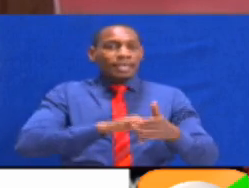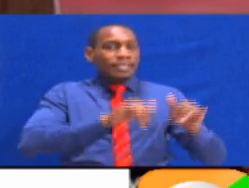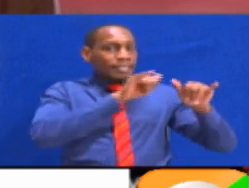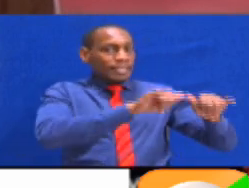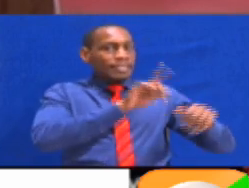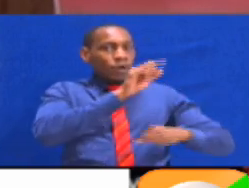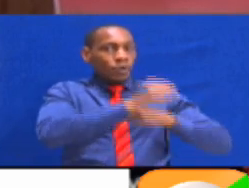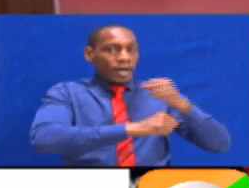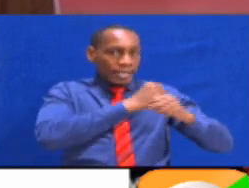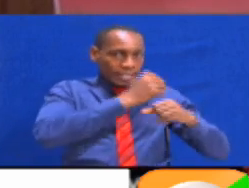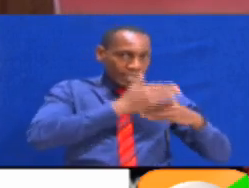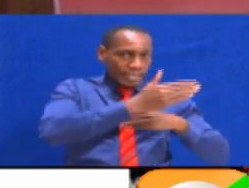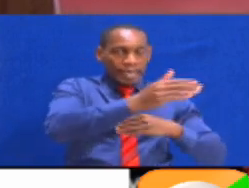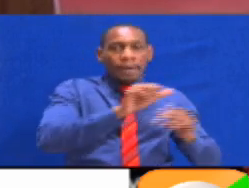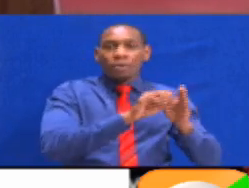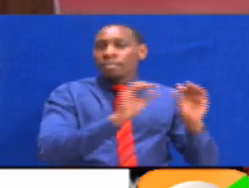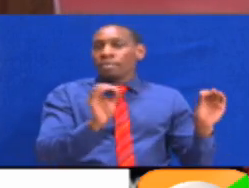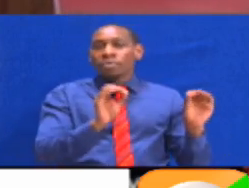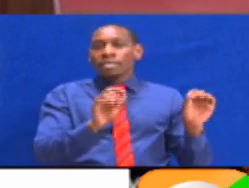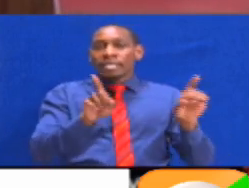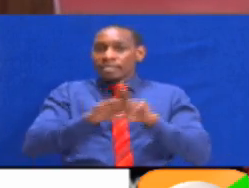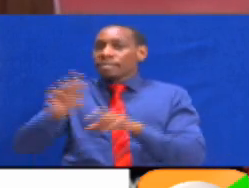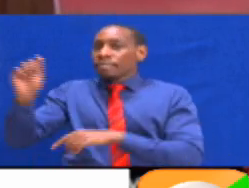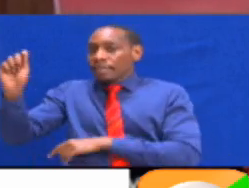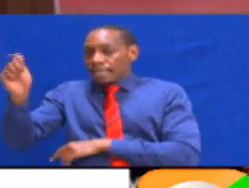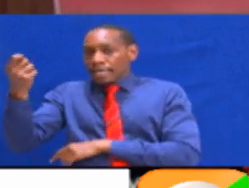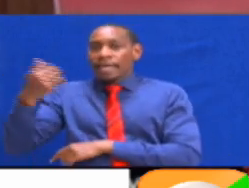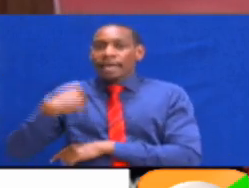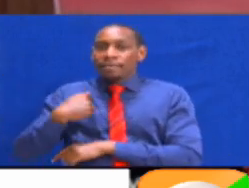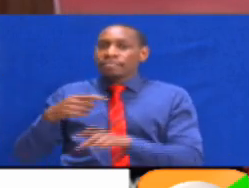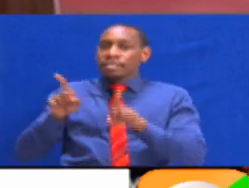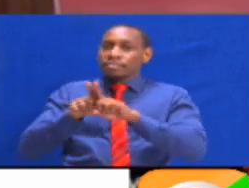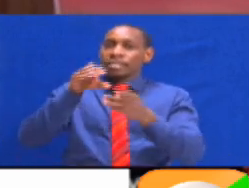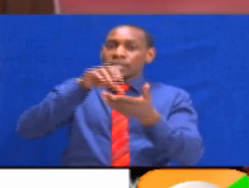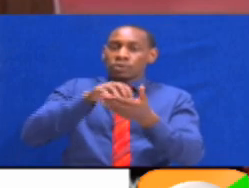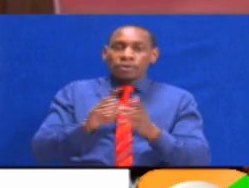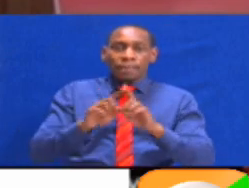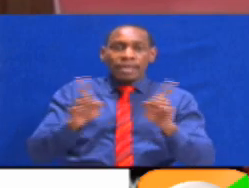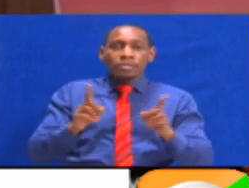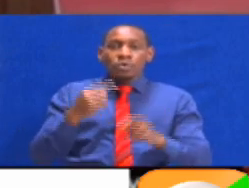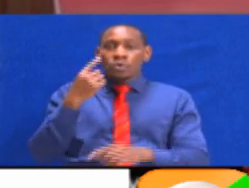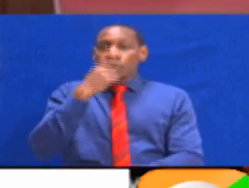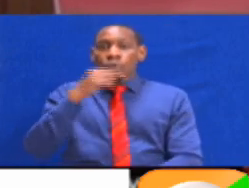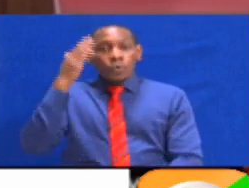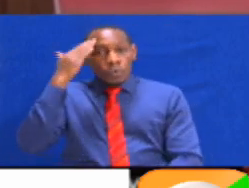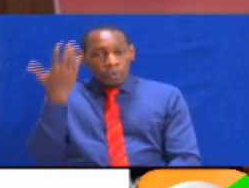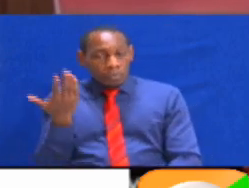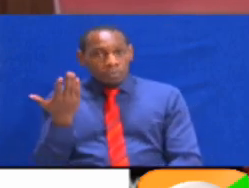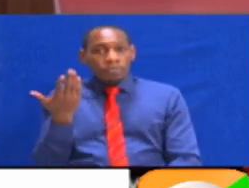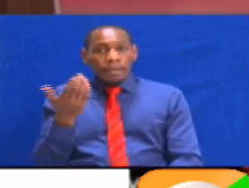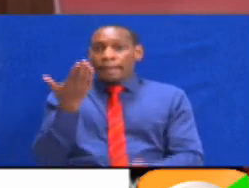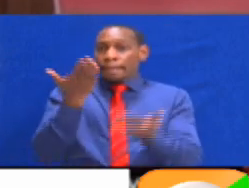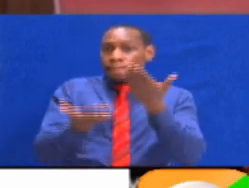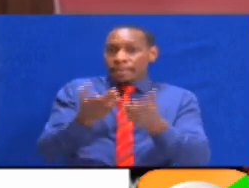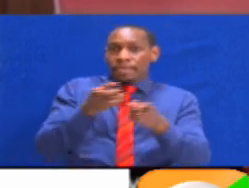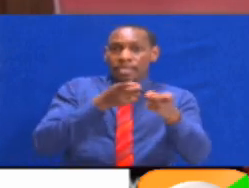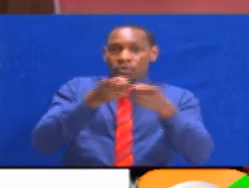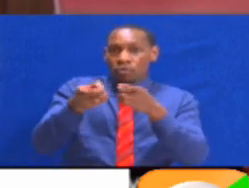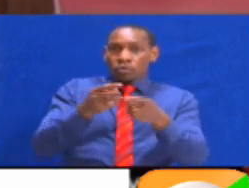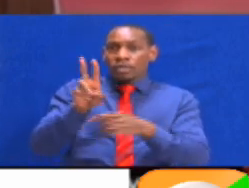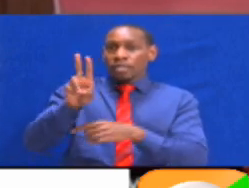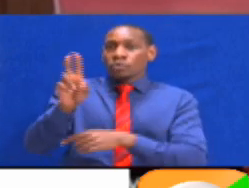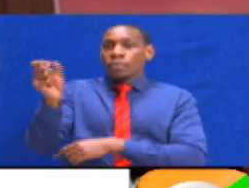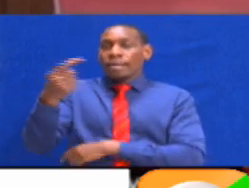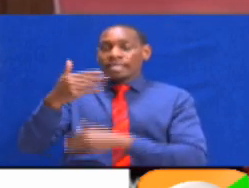for a year, so be it. It is not only in Kenya where this is happening. But who knows? We could be in control in